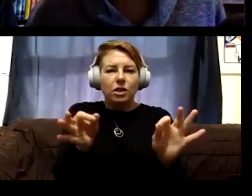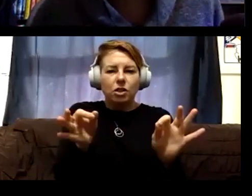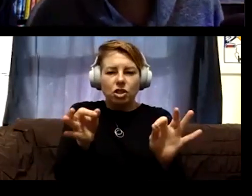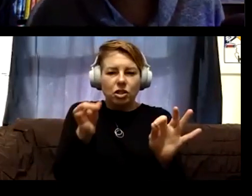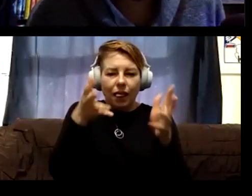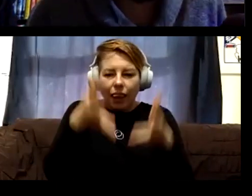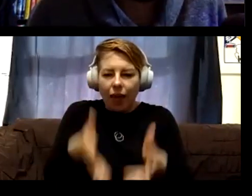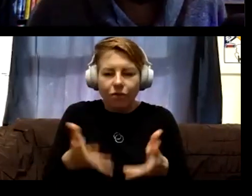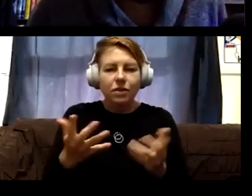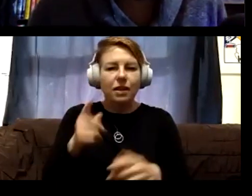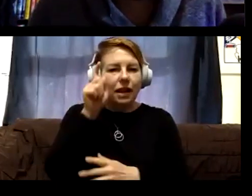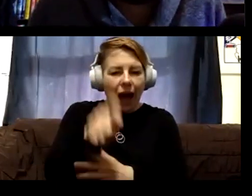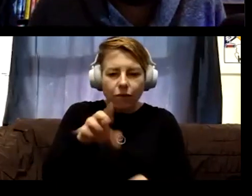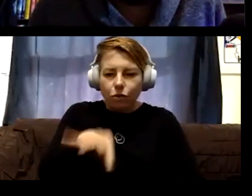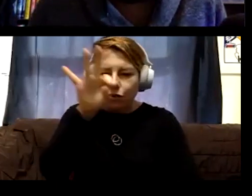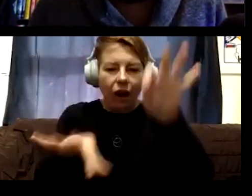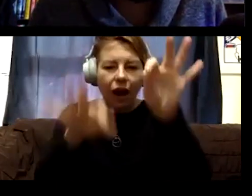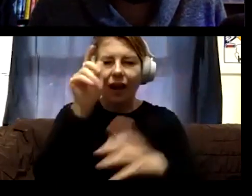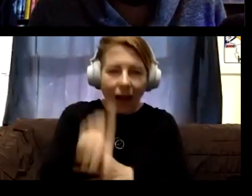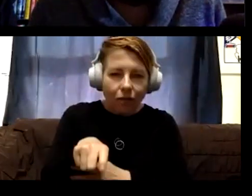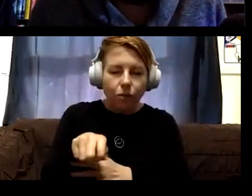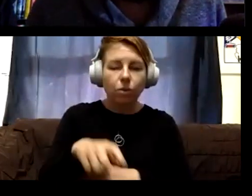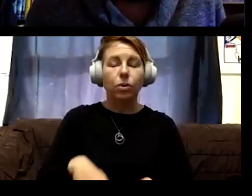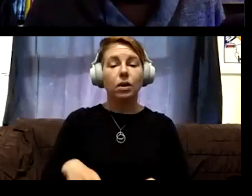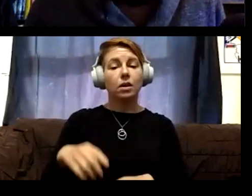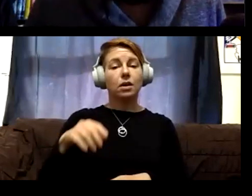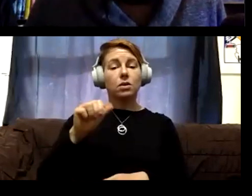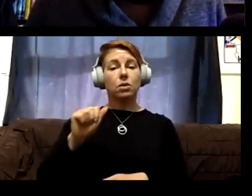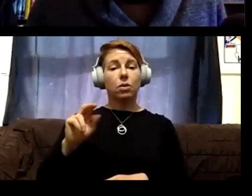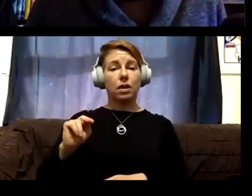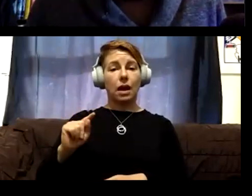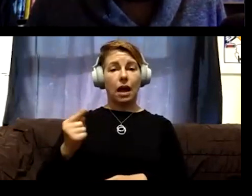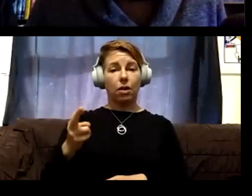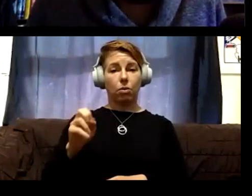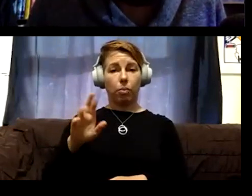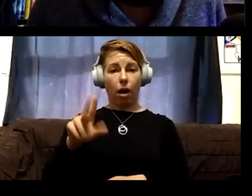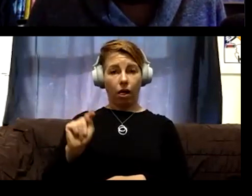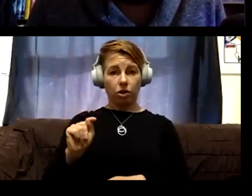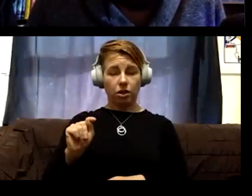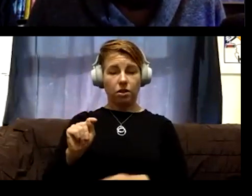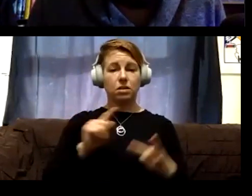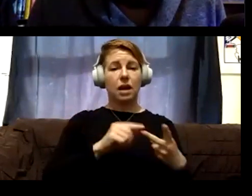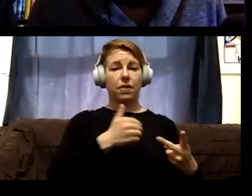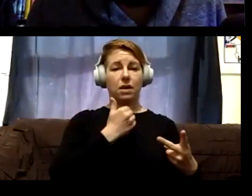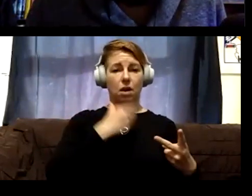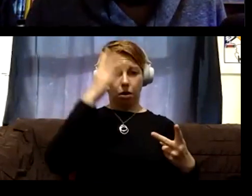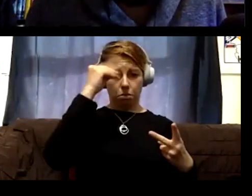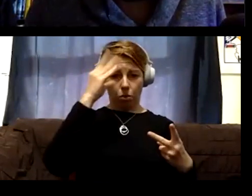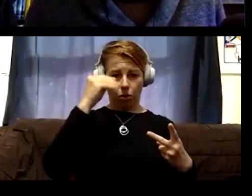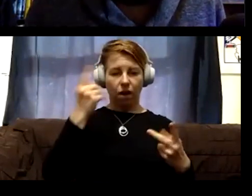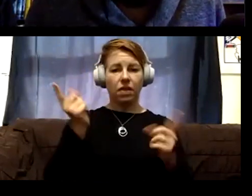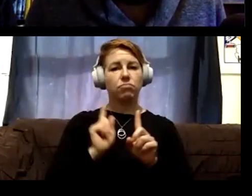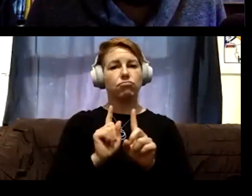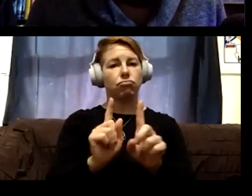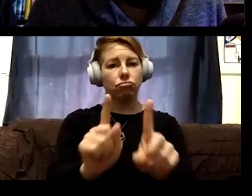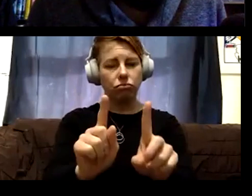The anthropologist and the boy embark on their journey, encountering all manner of science fictional flora and fauna. And at